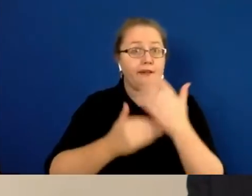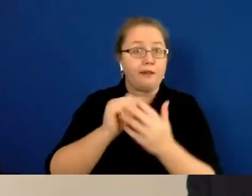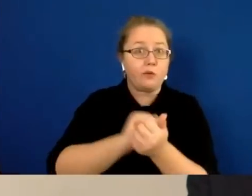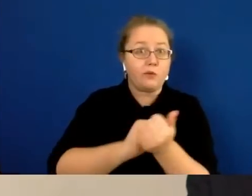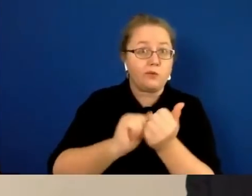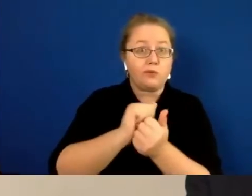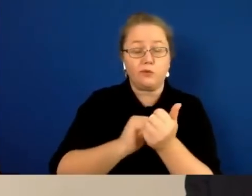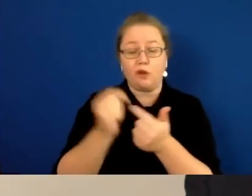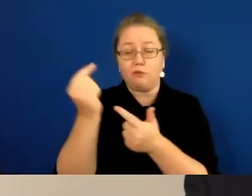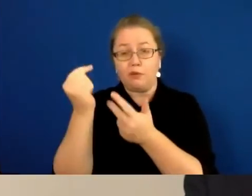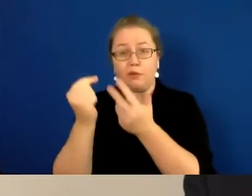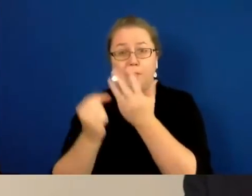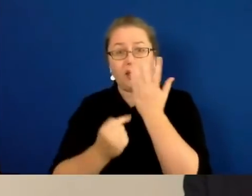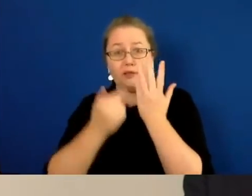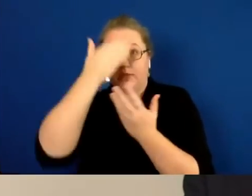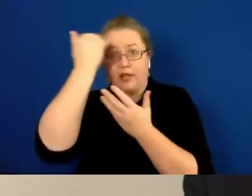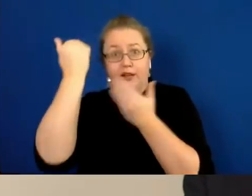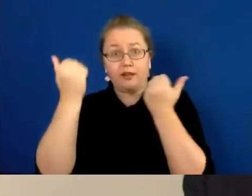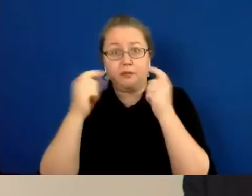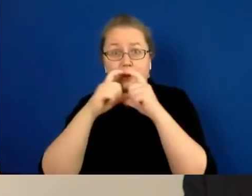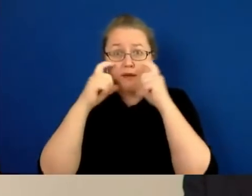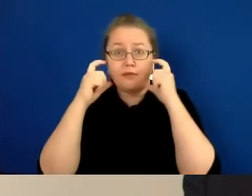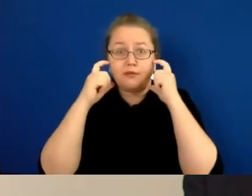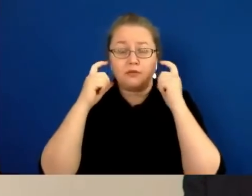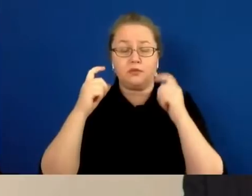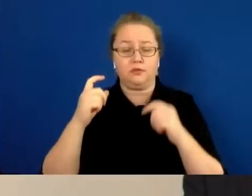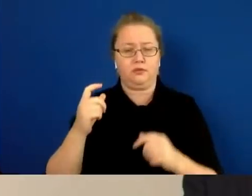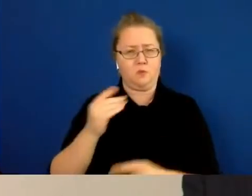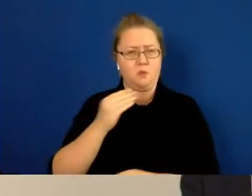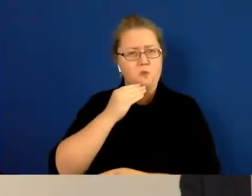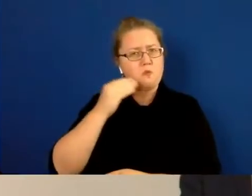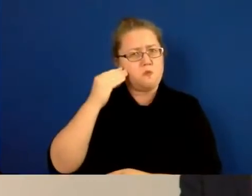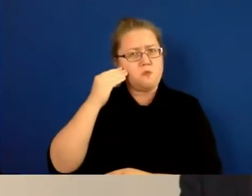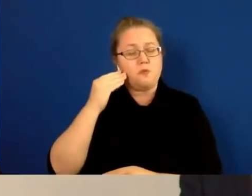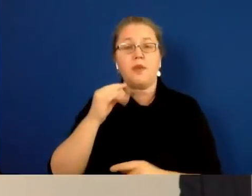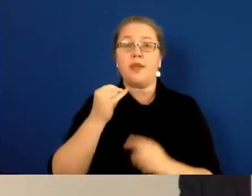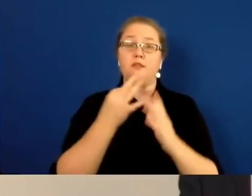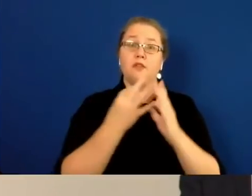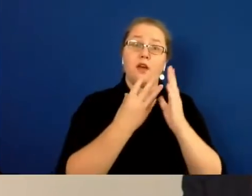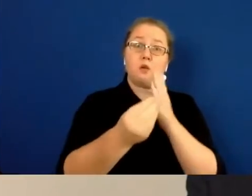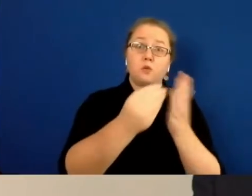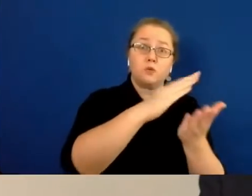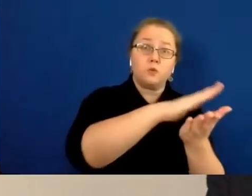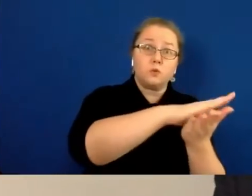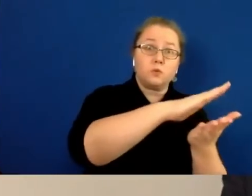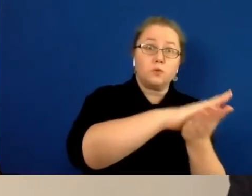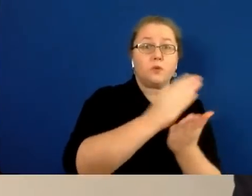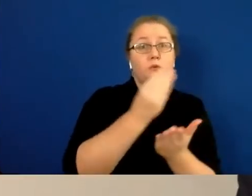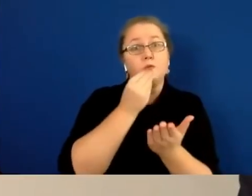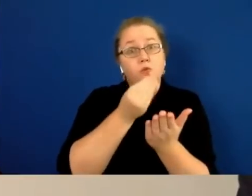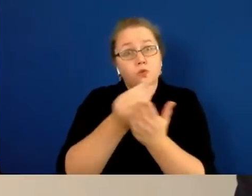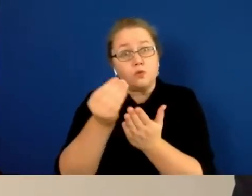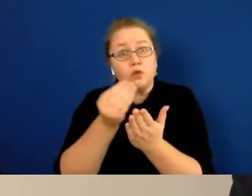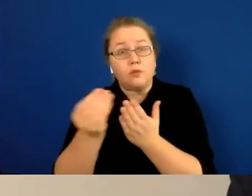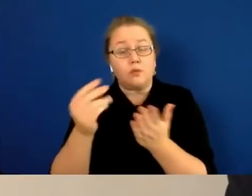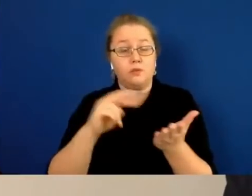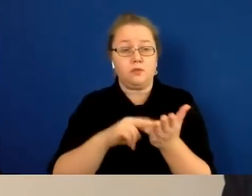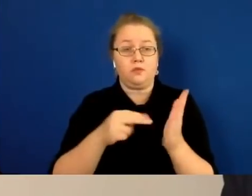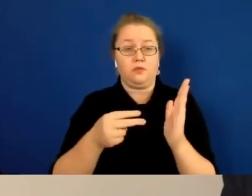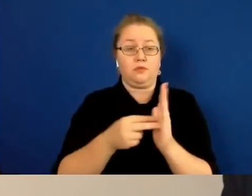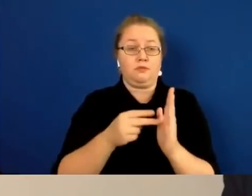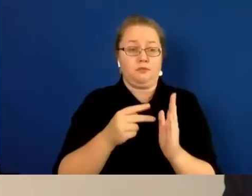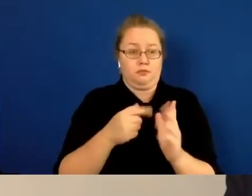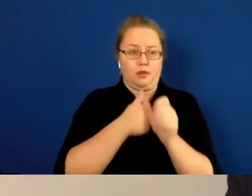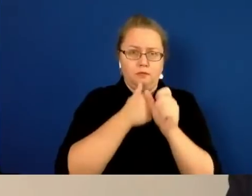that we have built in to other places to slow the spread of COVID-19. We don't use such things as plexiglass barriers